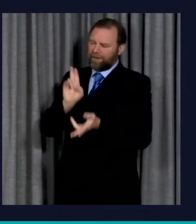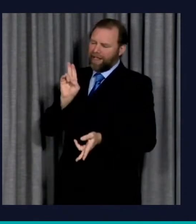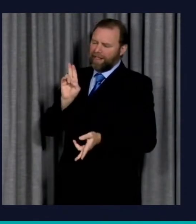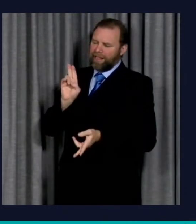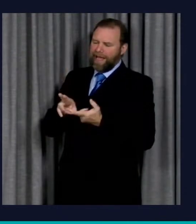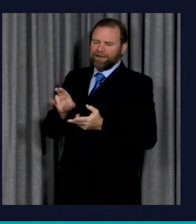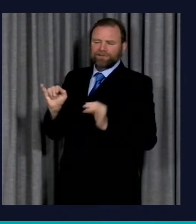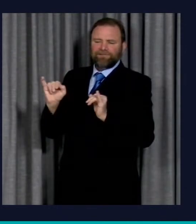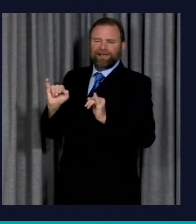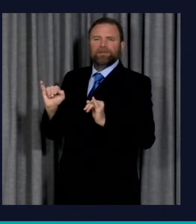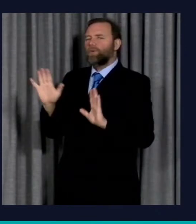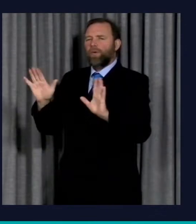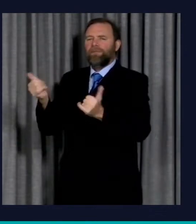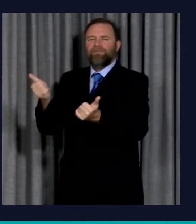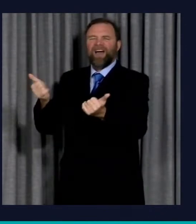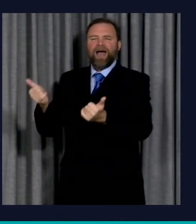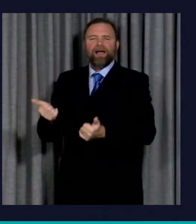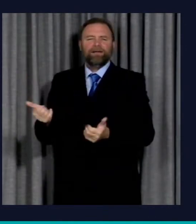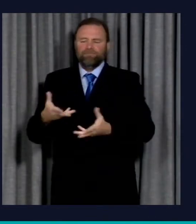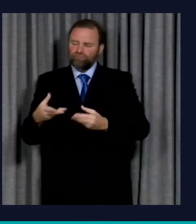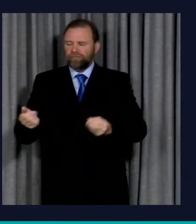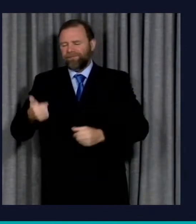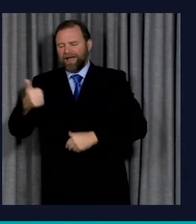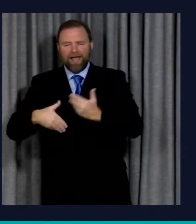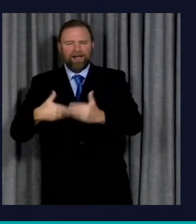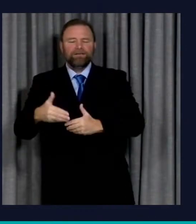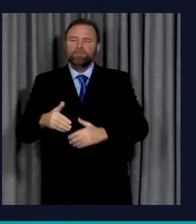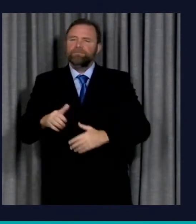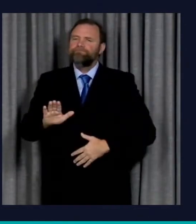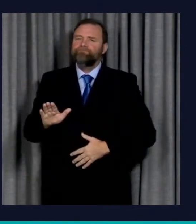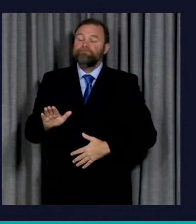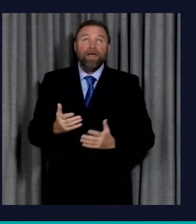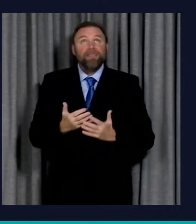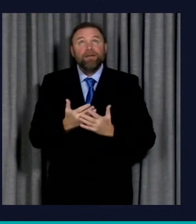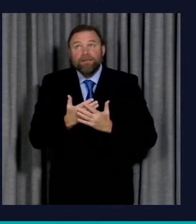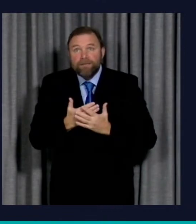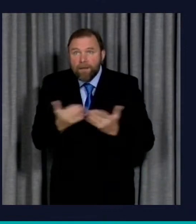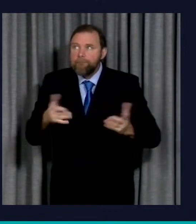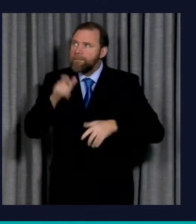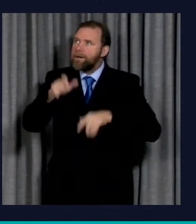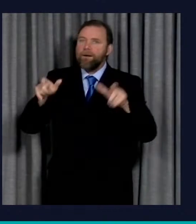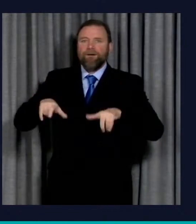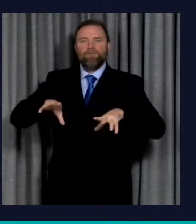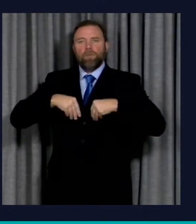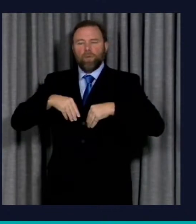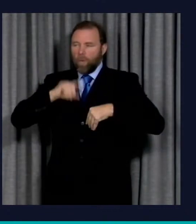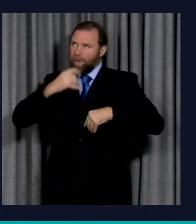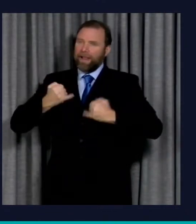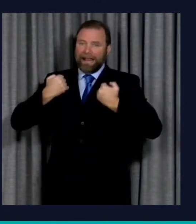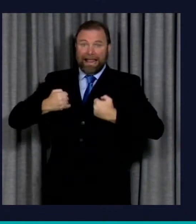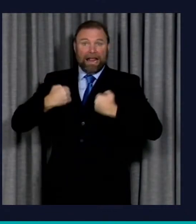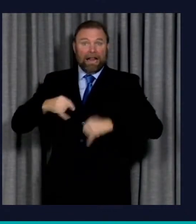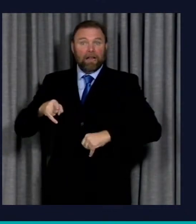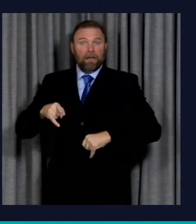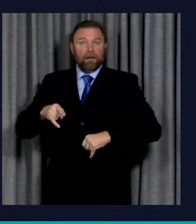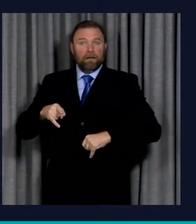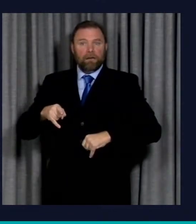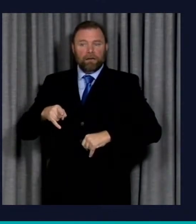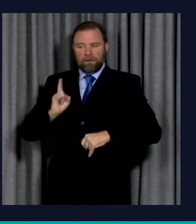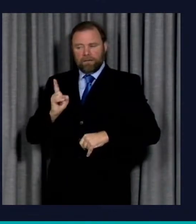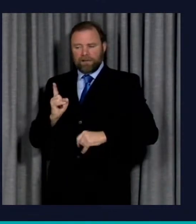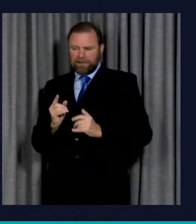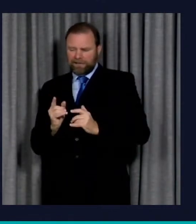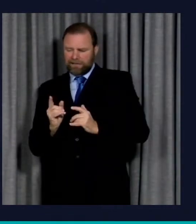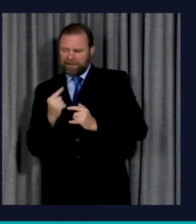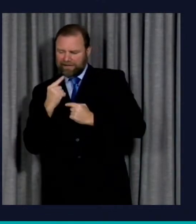of January for us, just the sheer number of people who will fall ill and the more nuanced